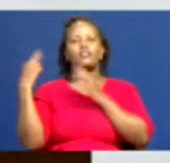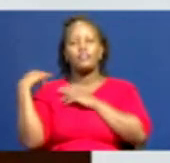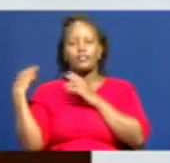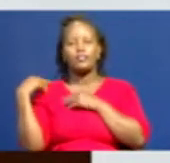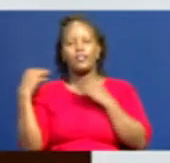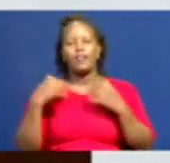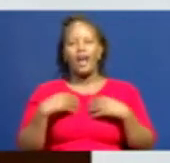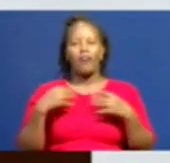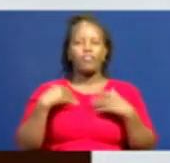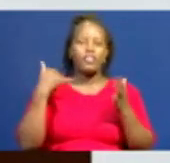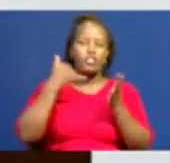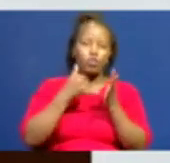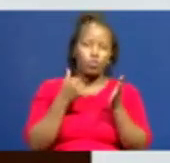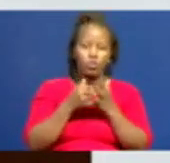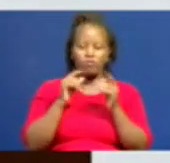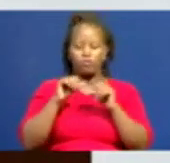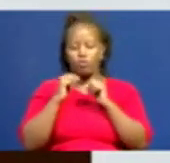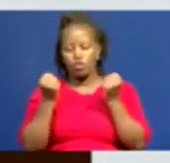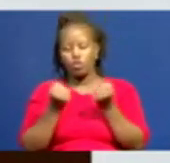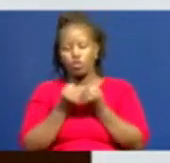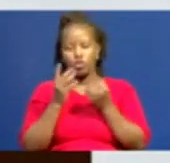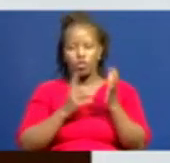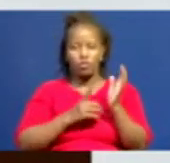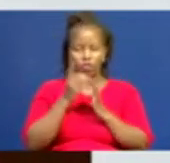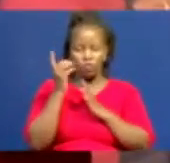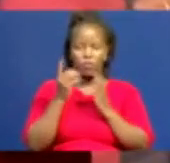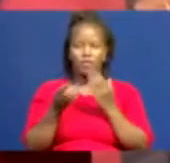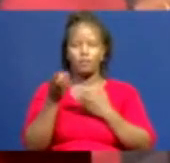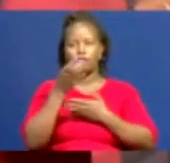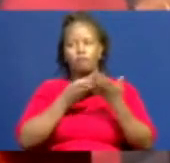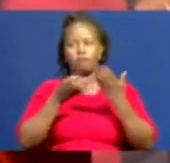inclusive socio-economic development within trade.